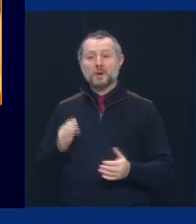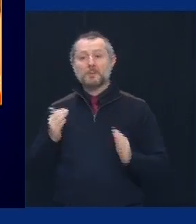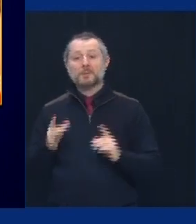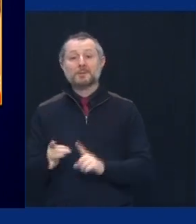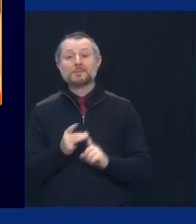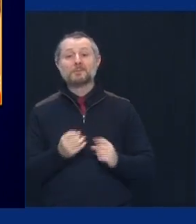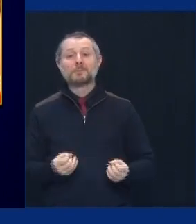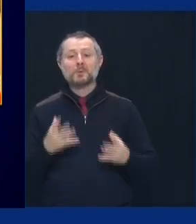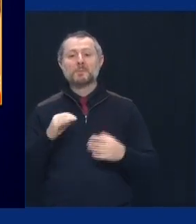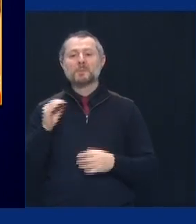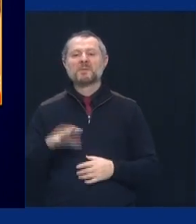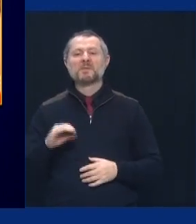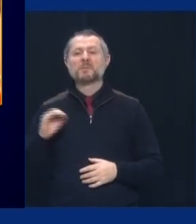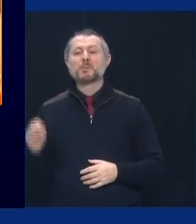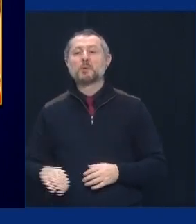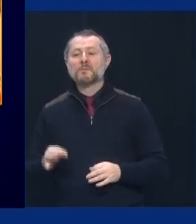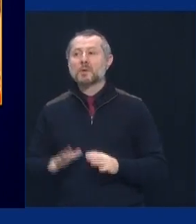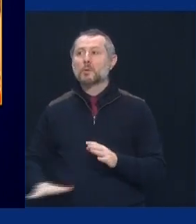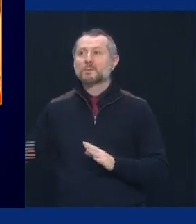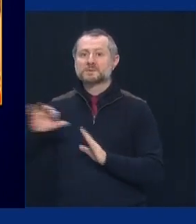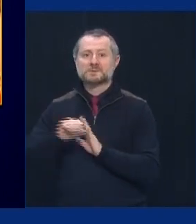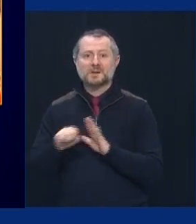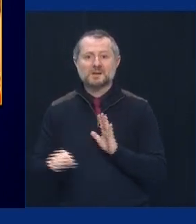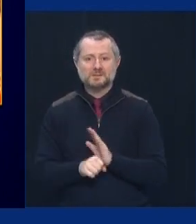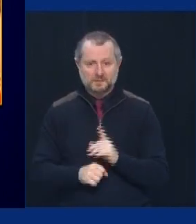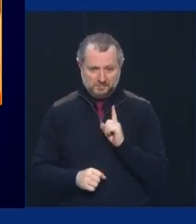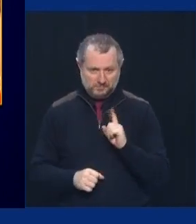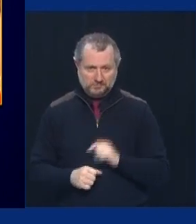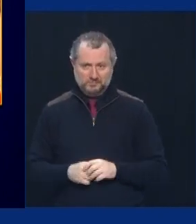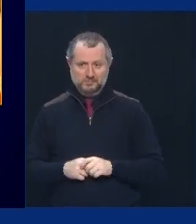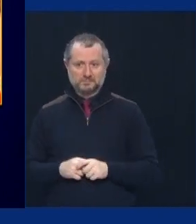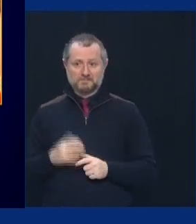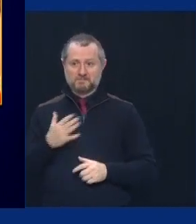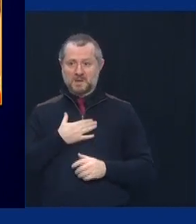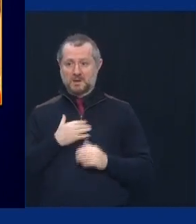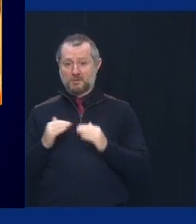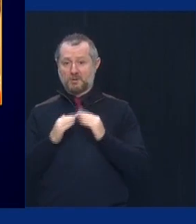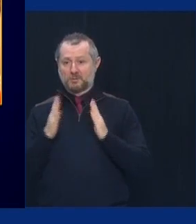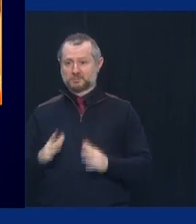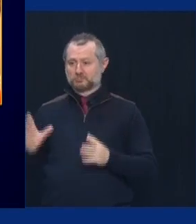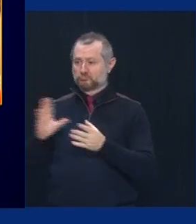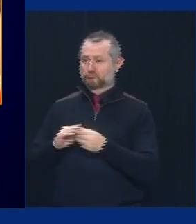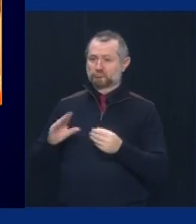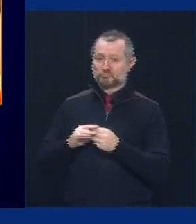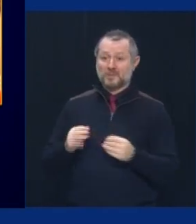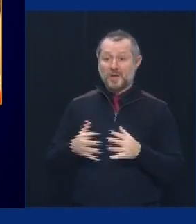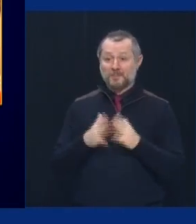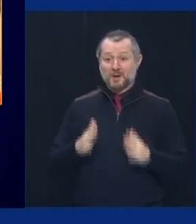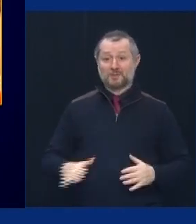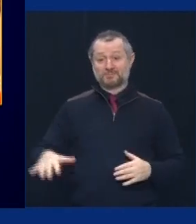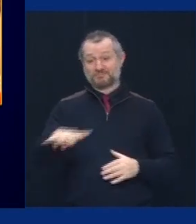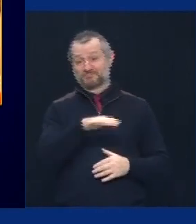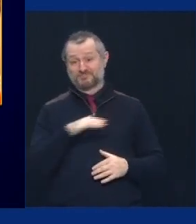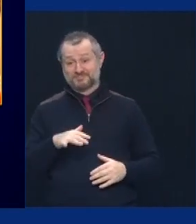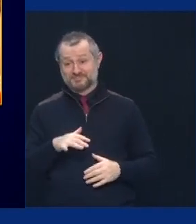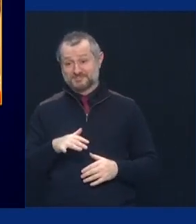cases. And like my colleagues have discussed here today, American Indians and Alaska Natives